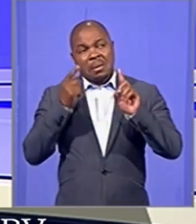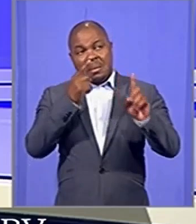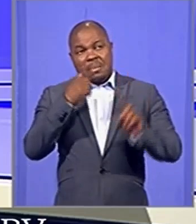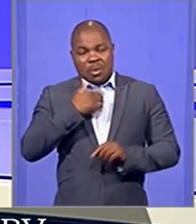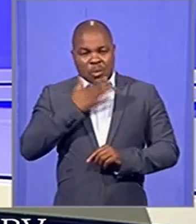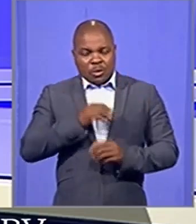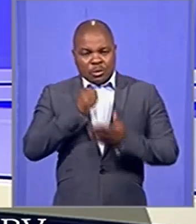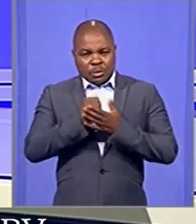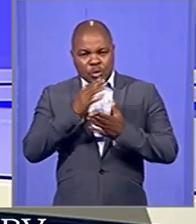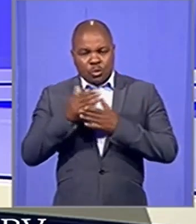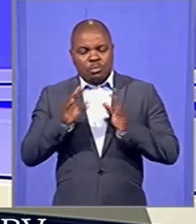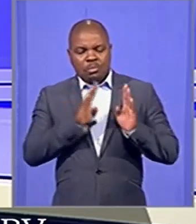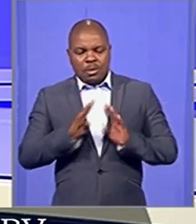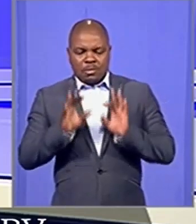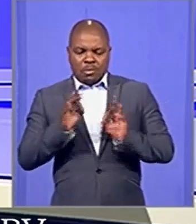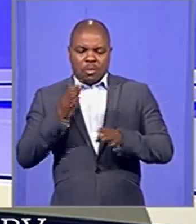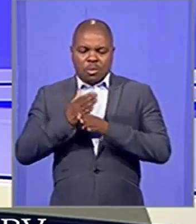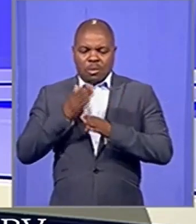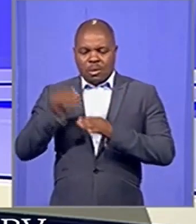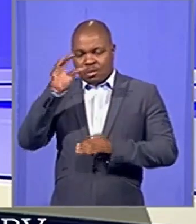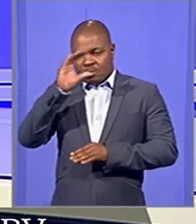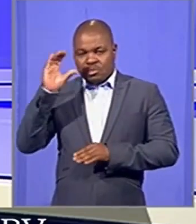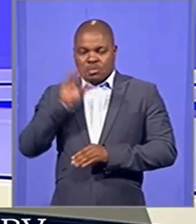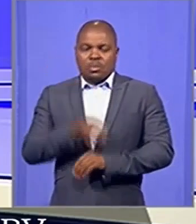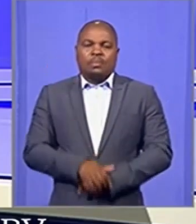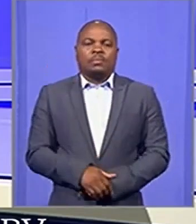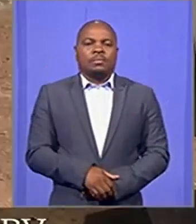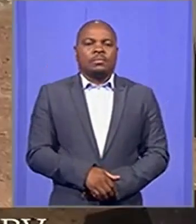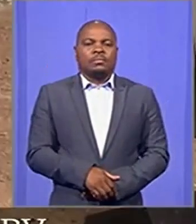wa tlhokomelo le boitshwaro mosebetsing wa booki.